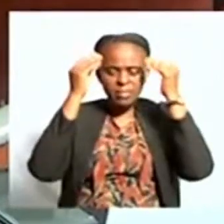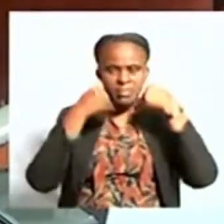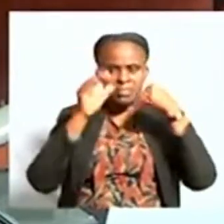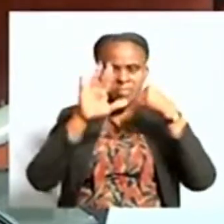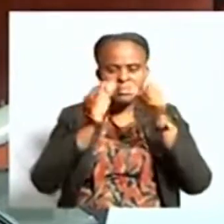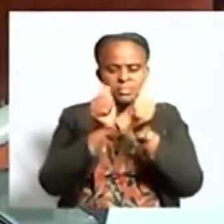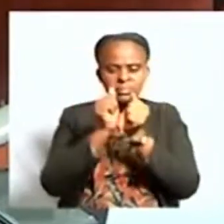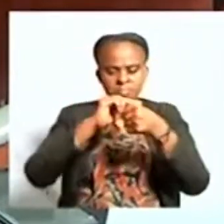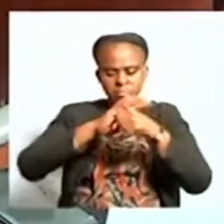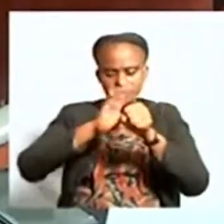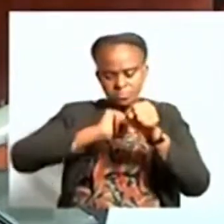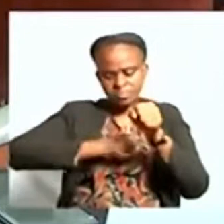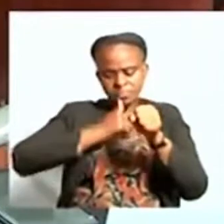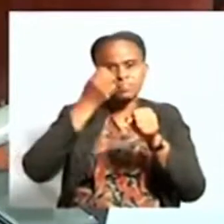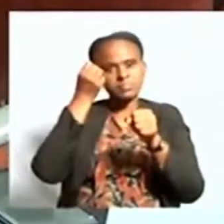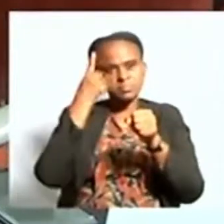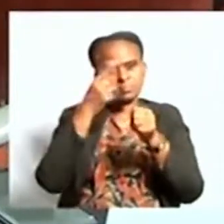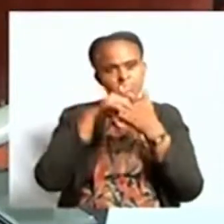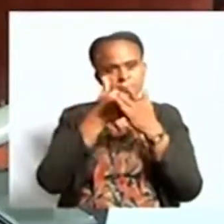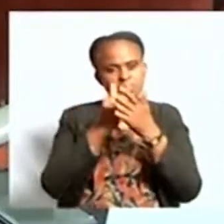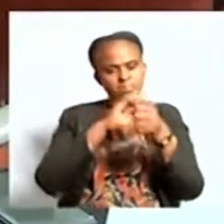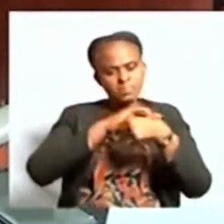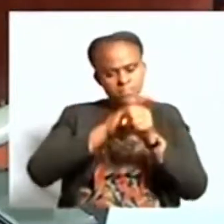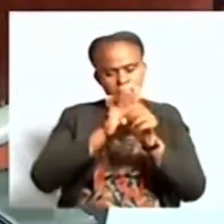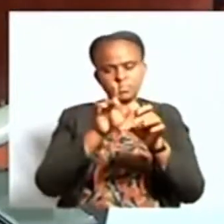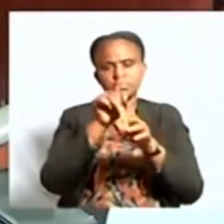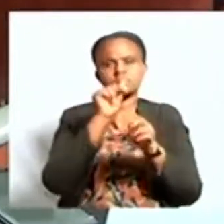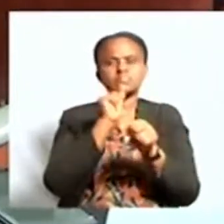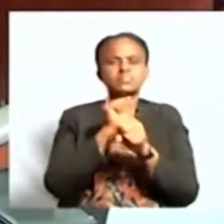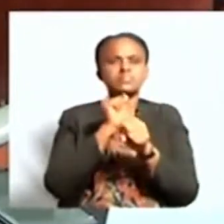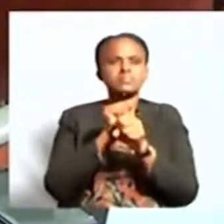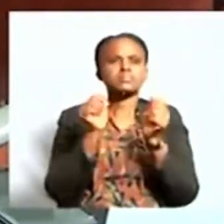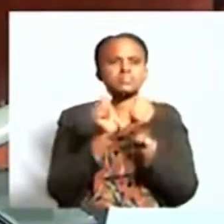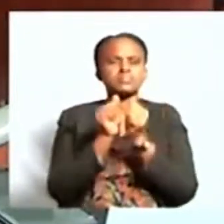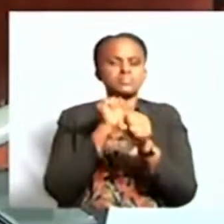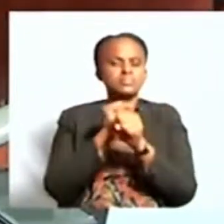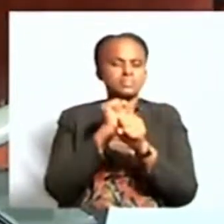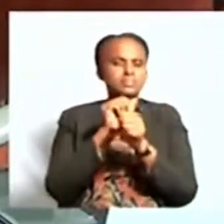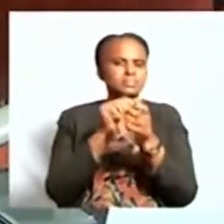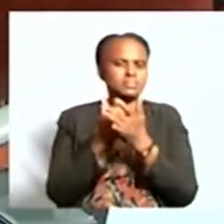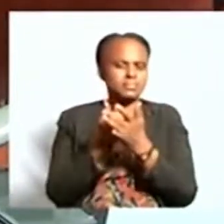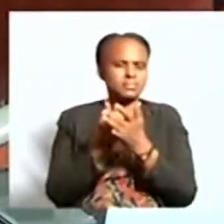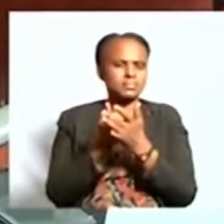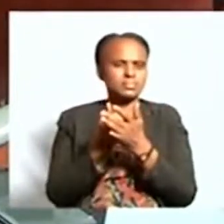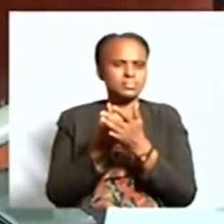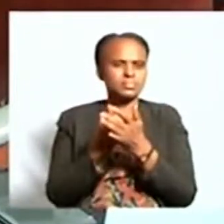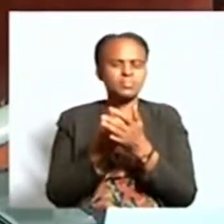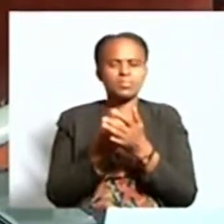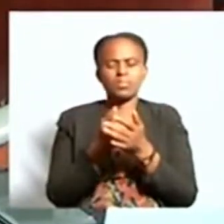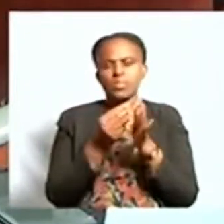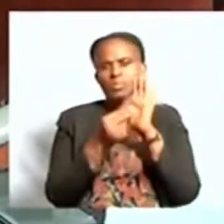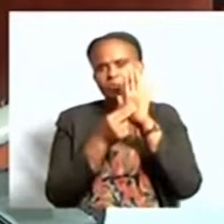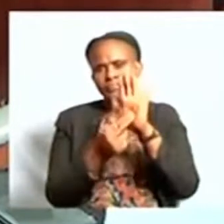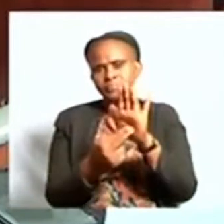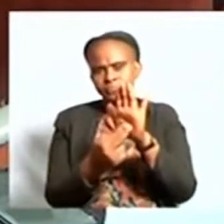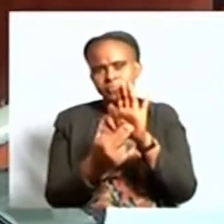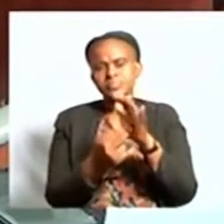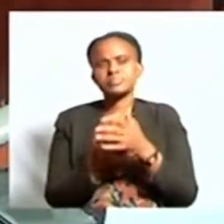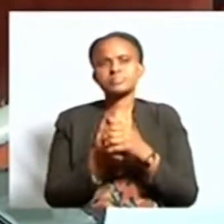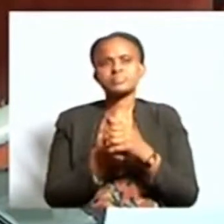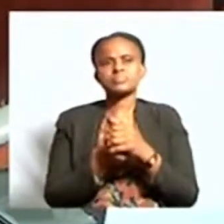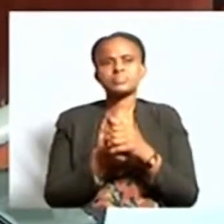We understood how COVID was affecting our operations, implying that